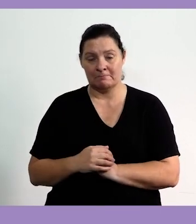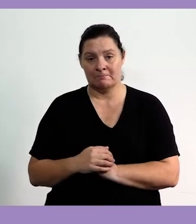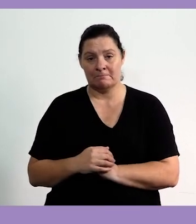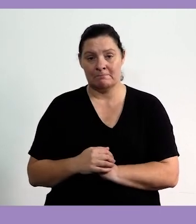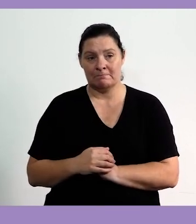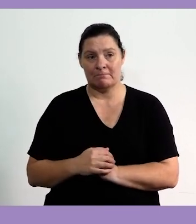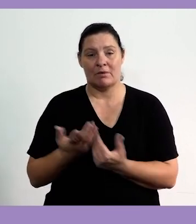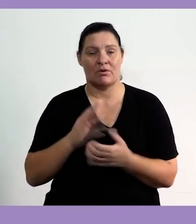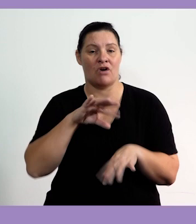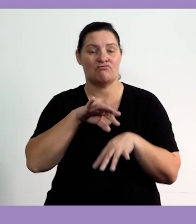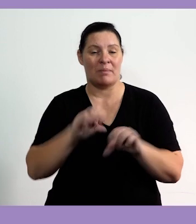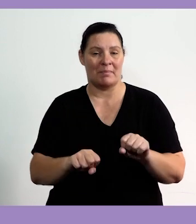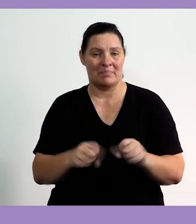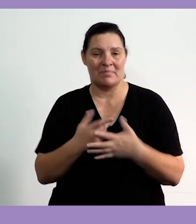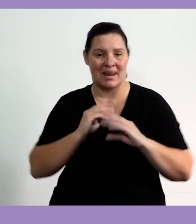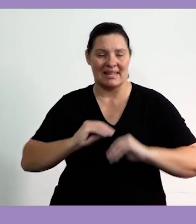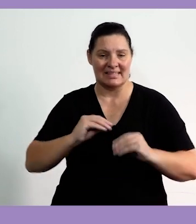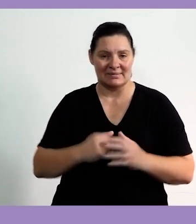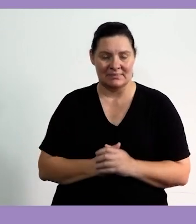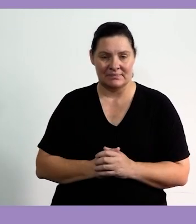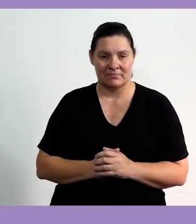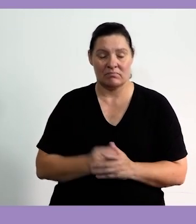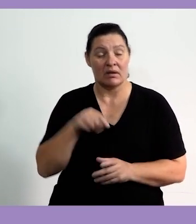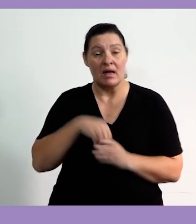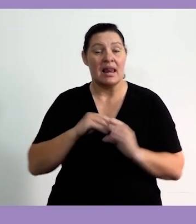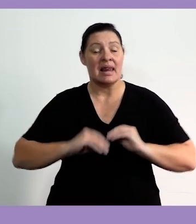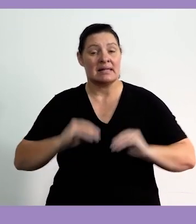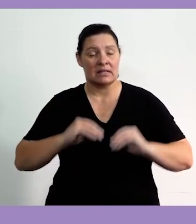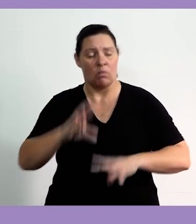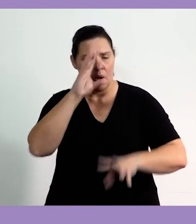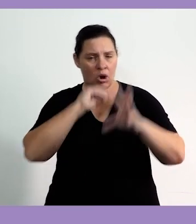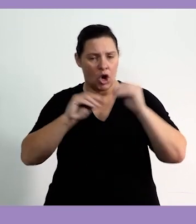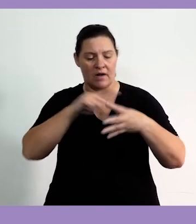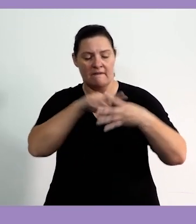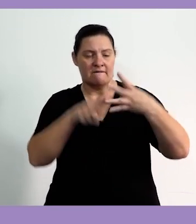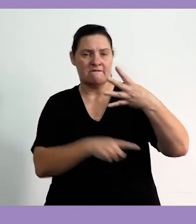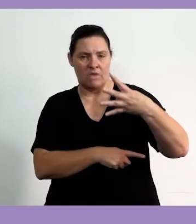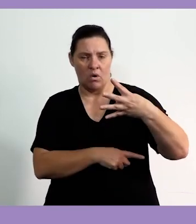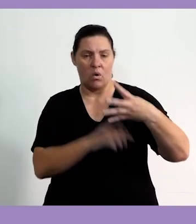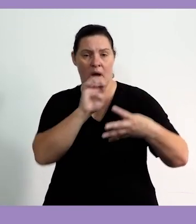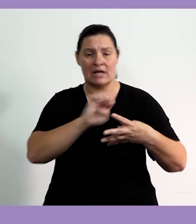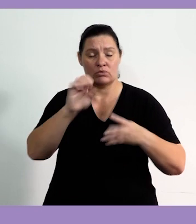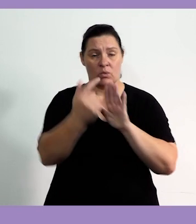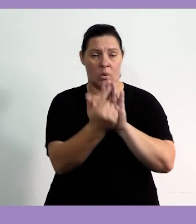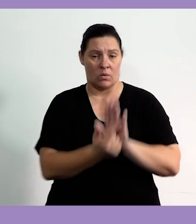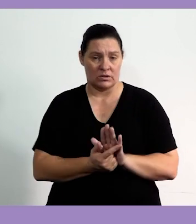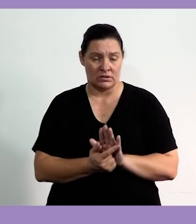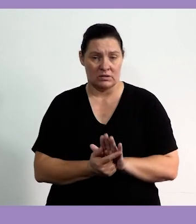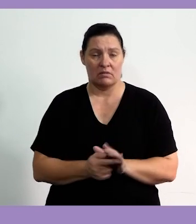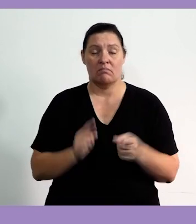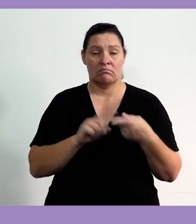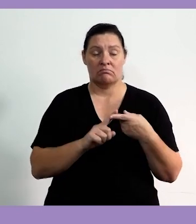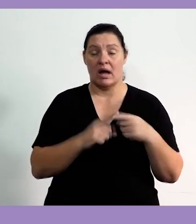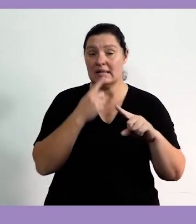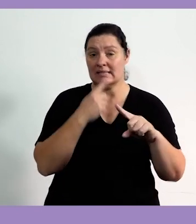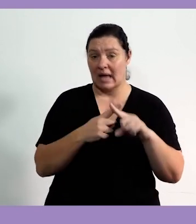Okay, let us wrap up our lesson. So in this lesson, we learned 4 exponential